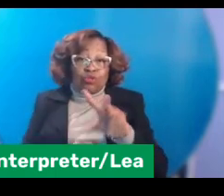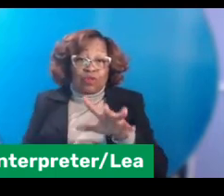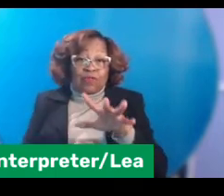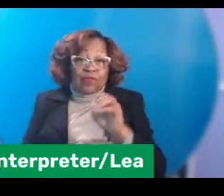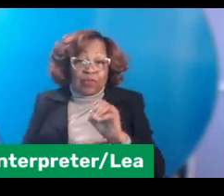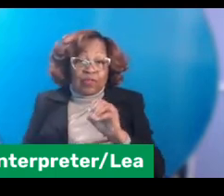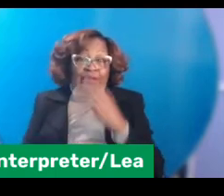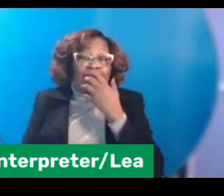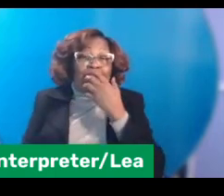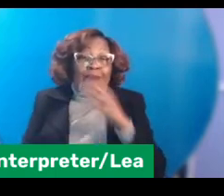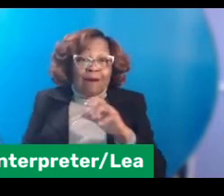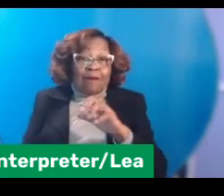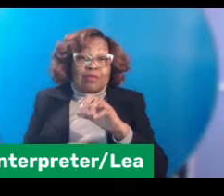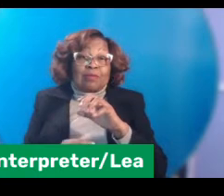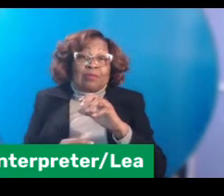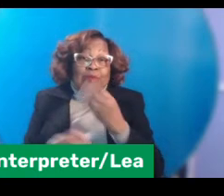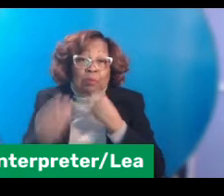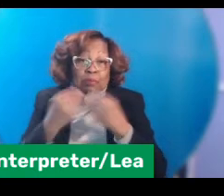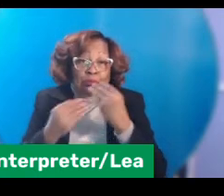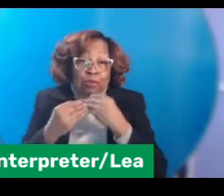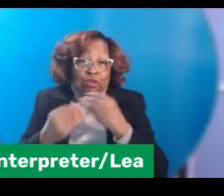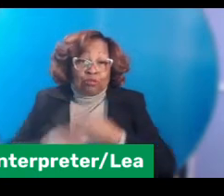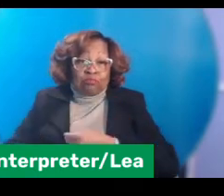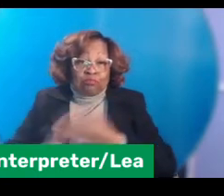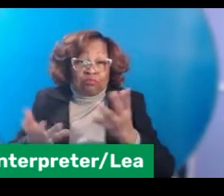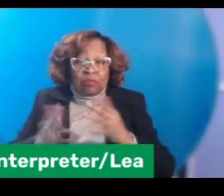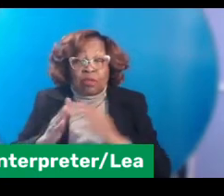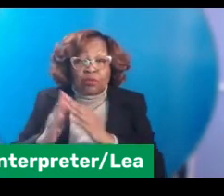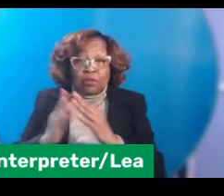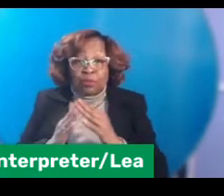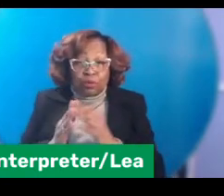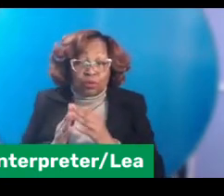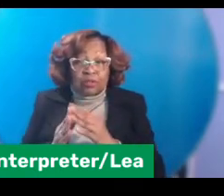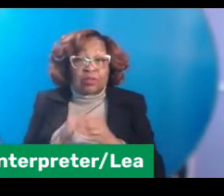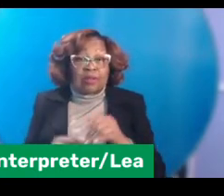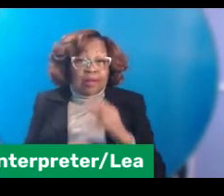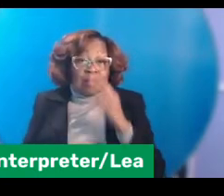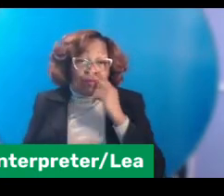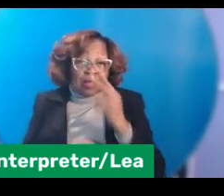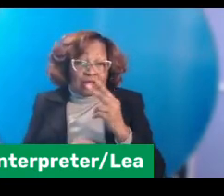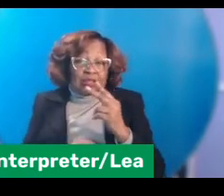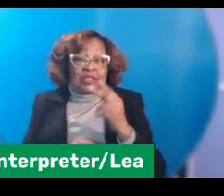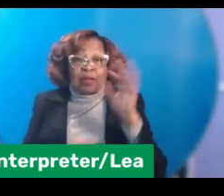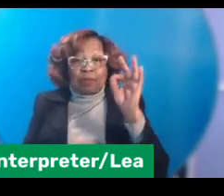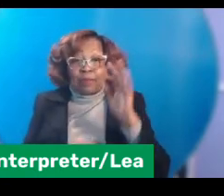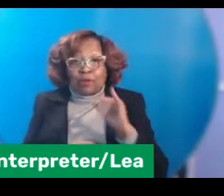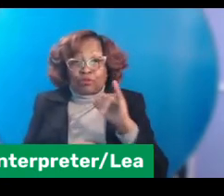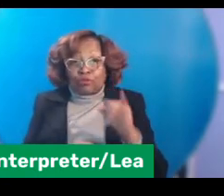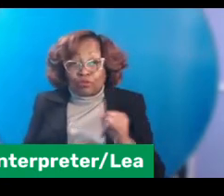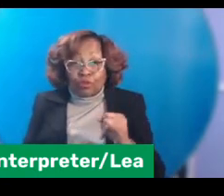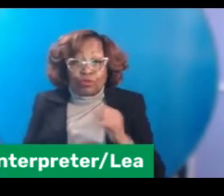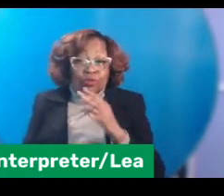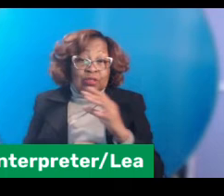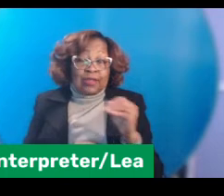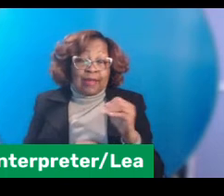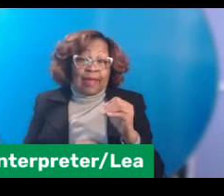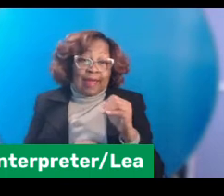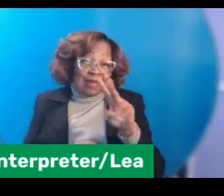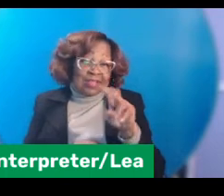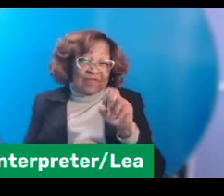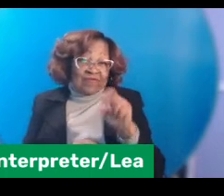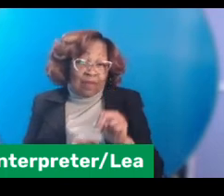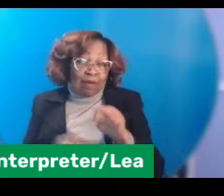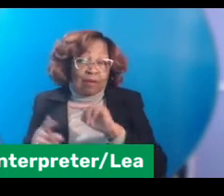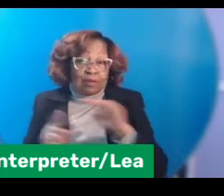hot meals through to the community. And I've seen Pastor Jody's van, and Pastor Jody's van has come to